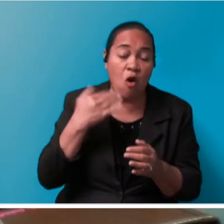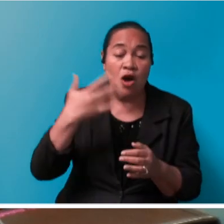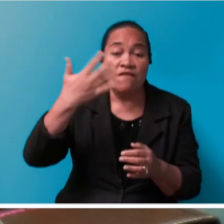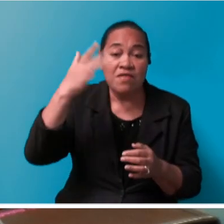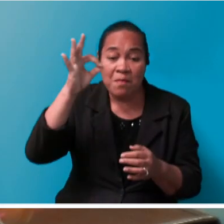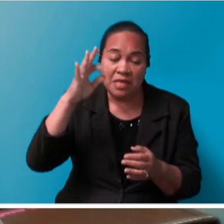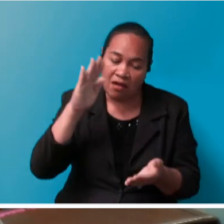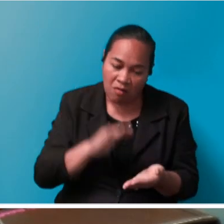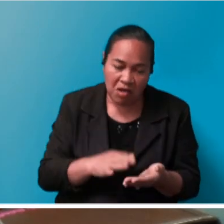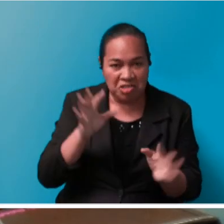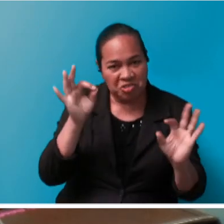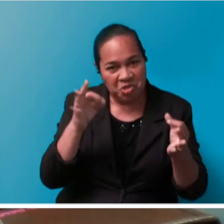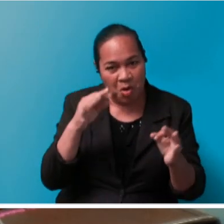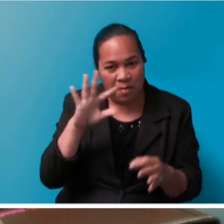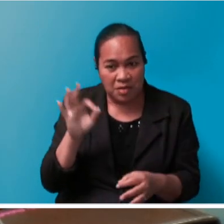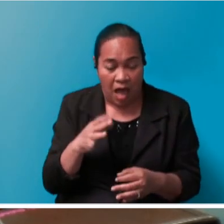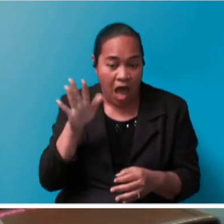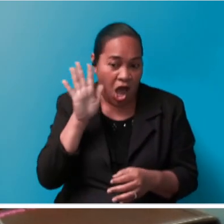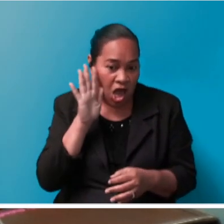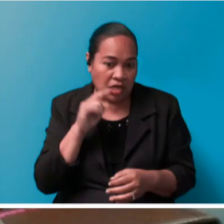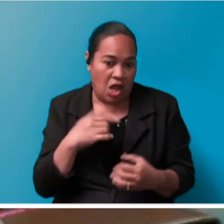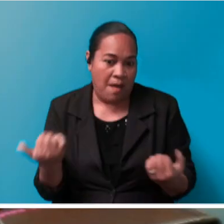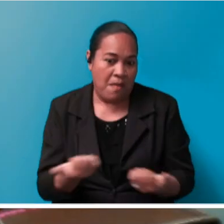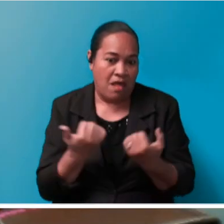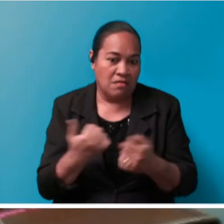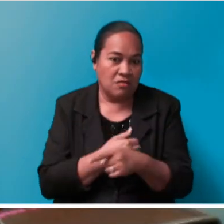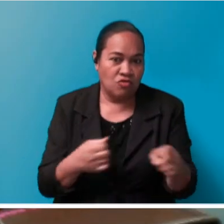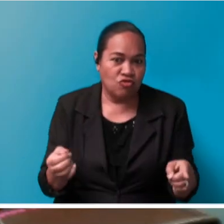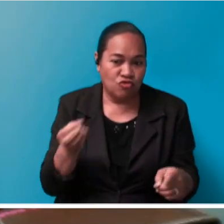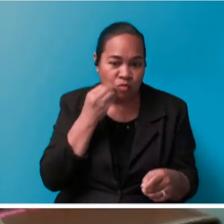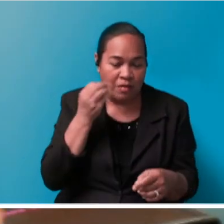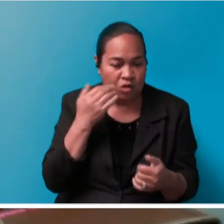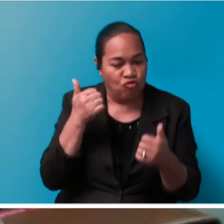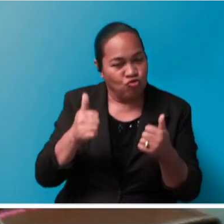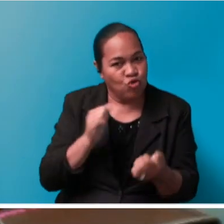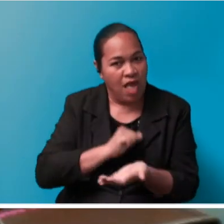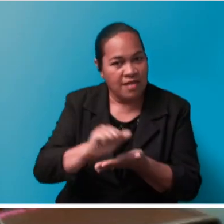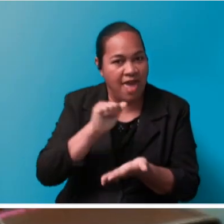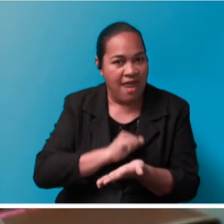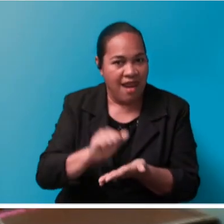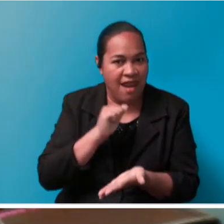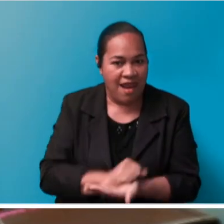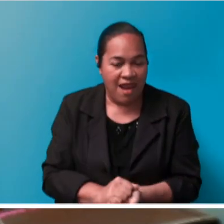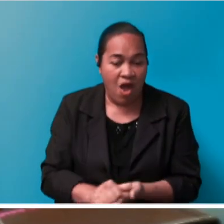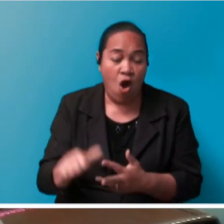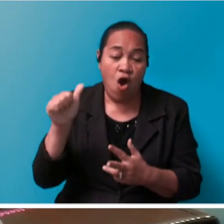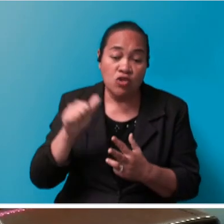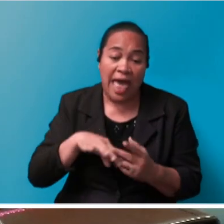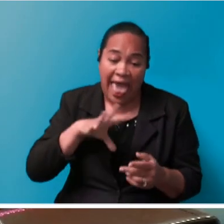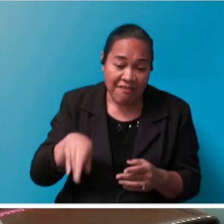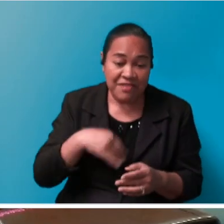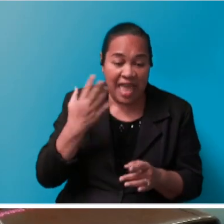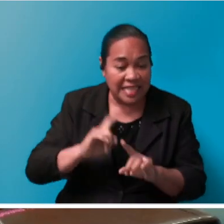and I'm told that a lot of supermarkets are seeing a lot of good sales. And we have everyday